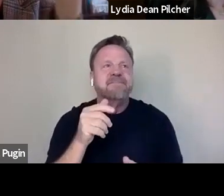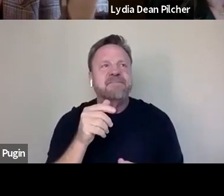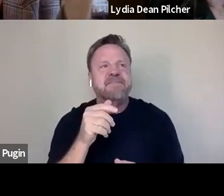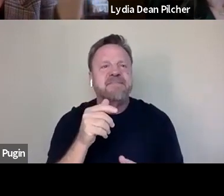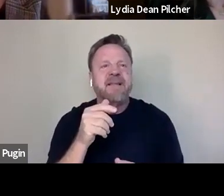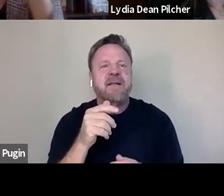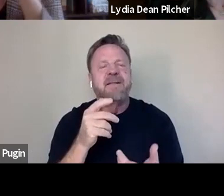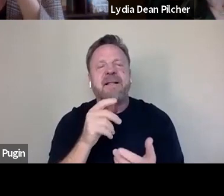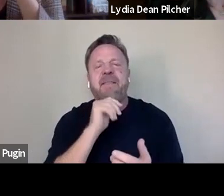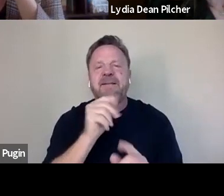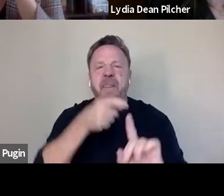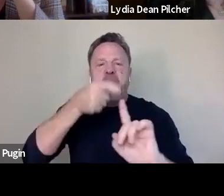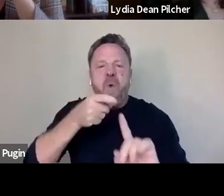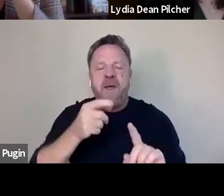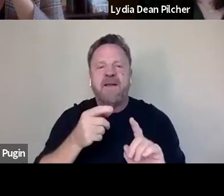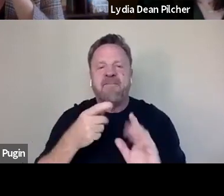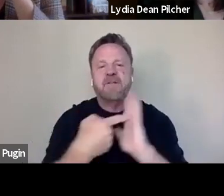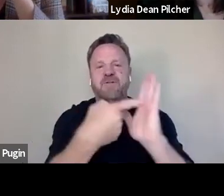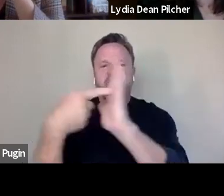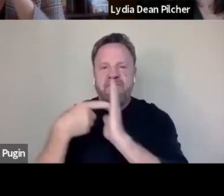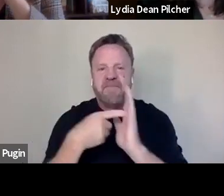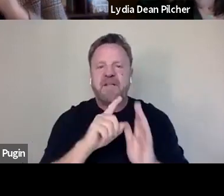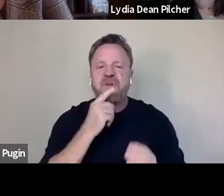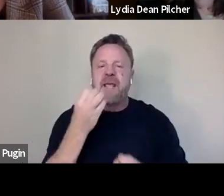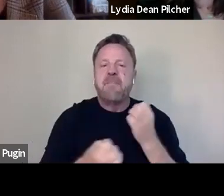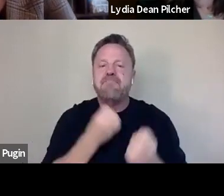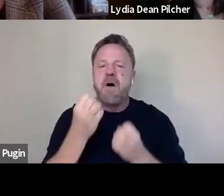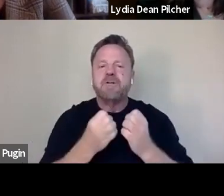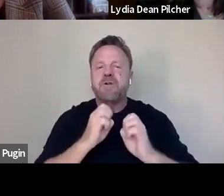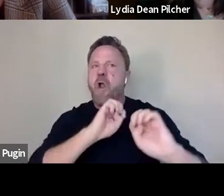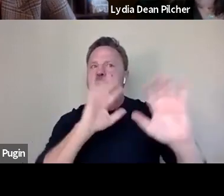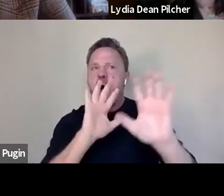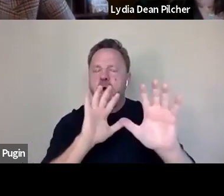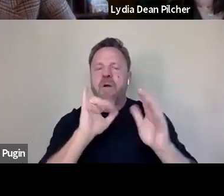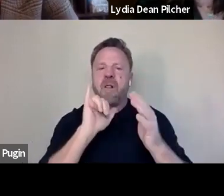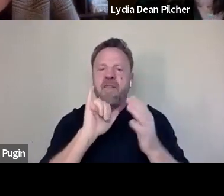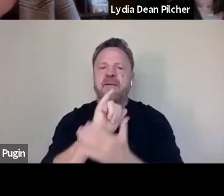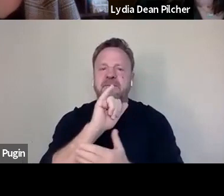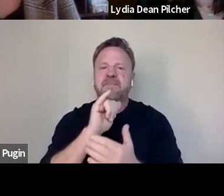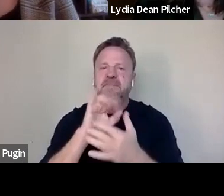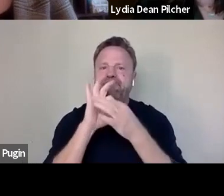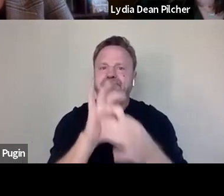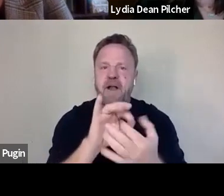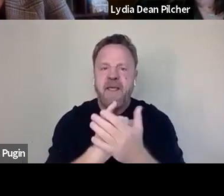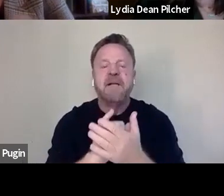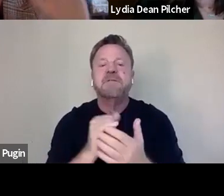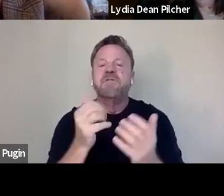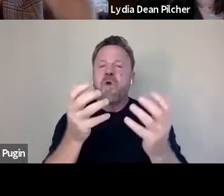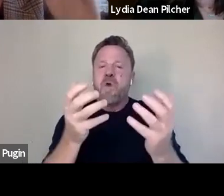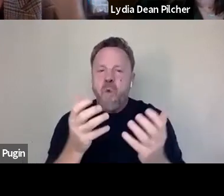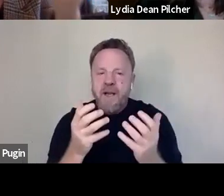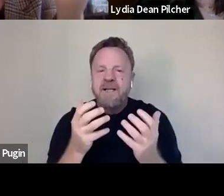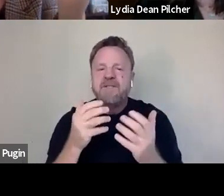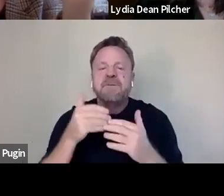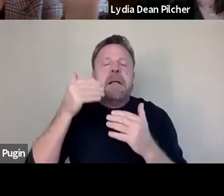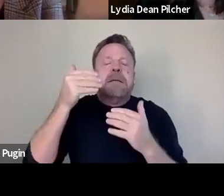the show here. There's an emotional horror that goes with it. So that was something that we wanted to be very sparing about the